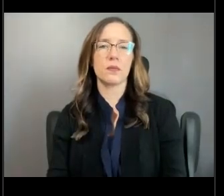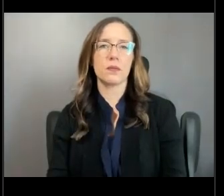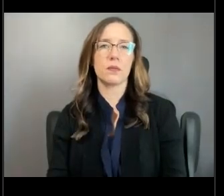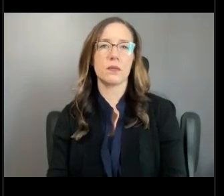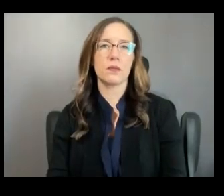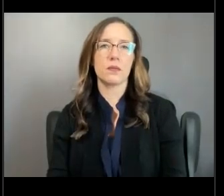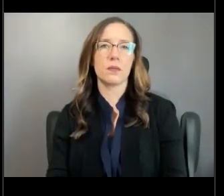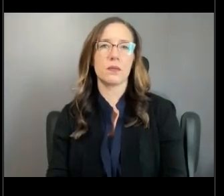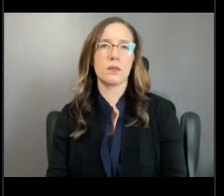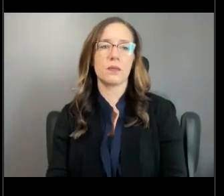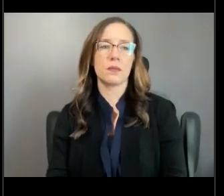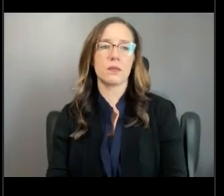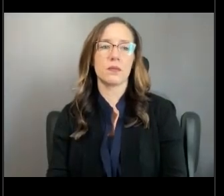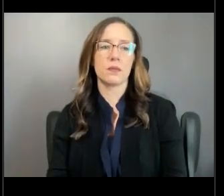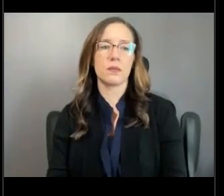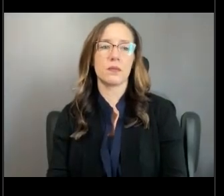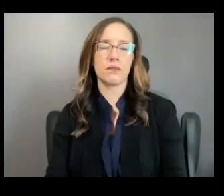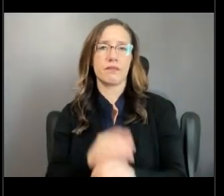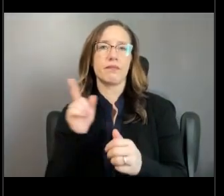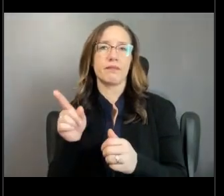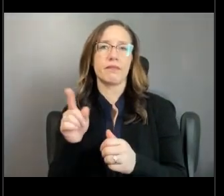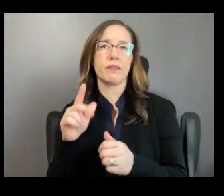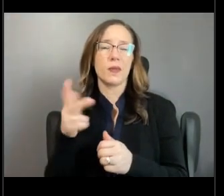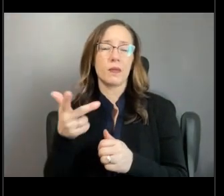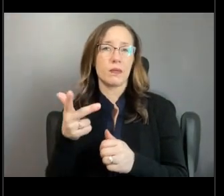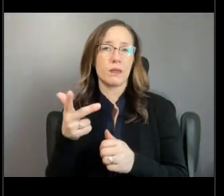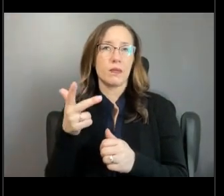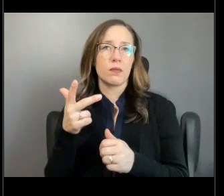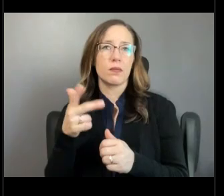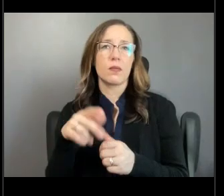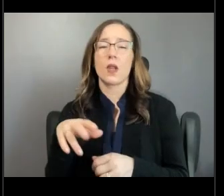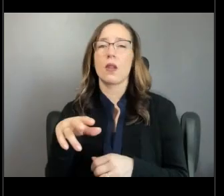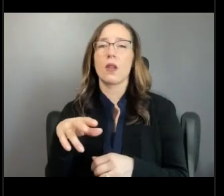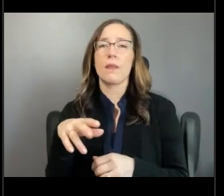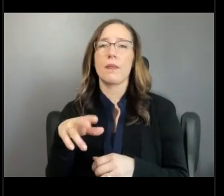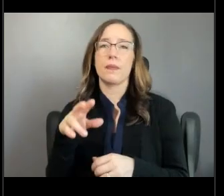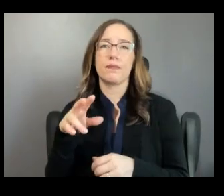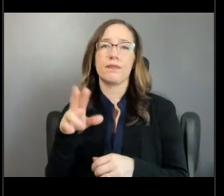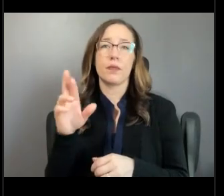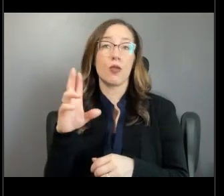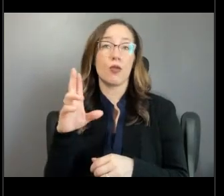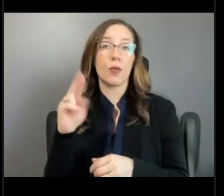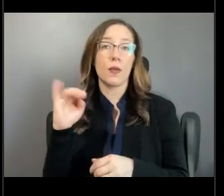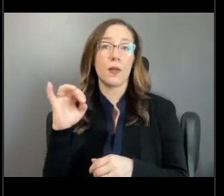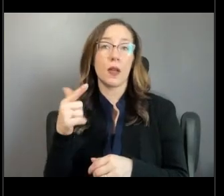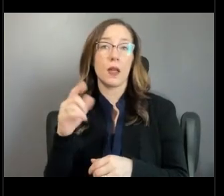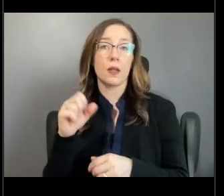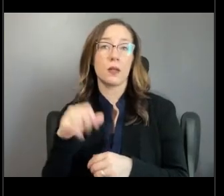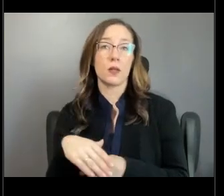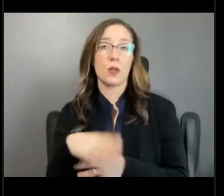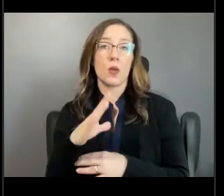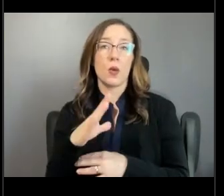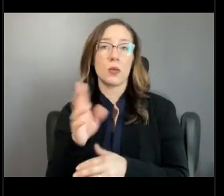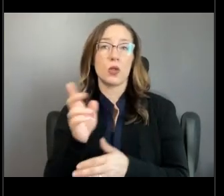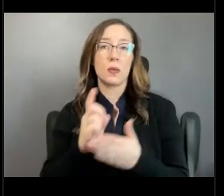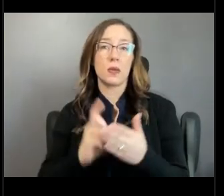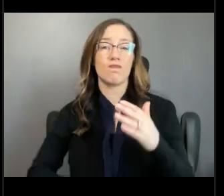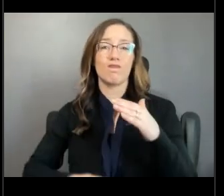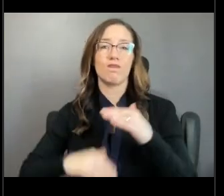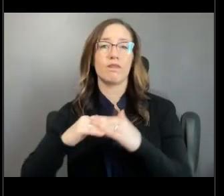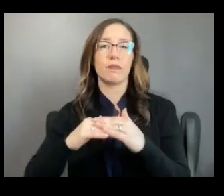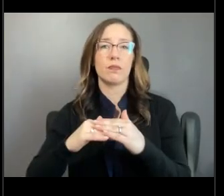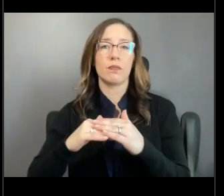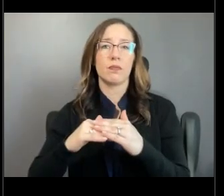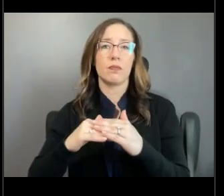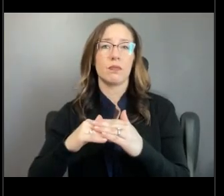Thanks again, Crystal. For the 3rd knowledge check, running slopes should be designed not to